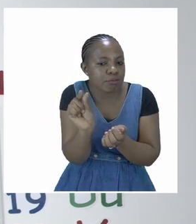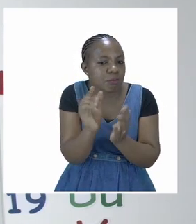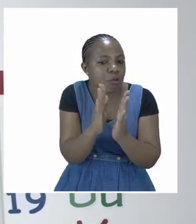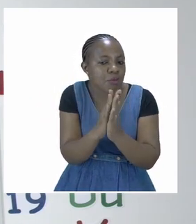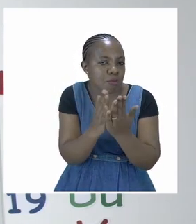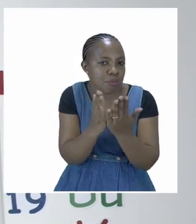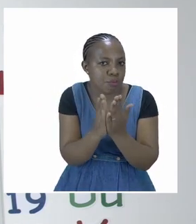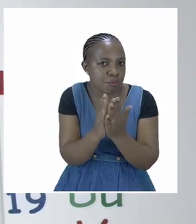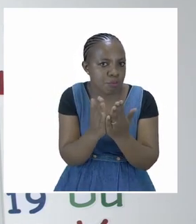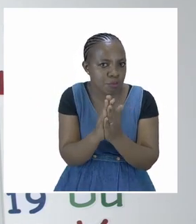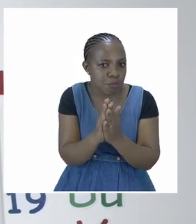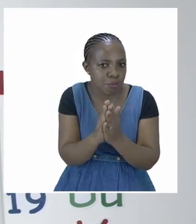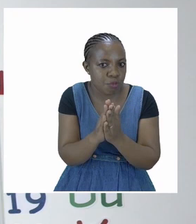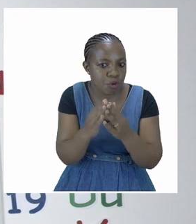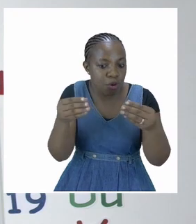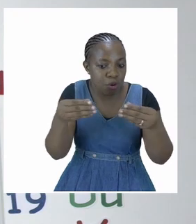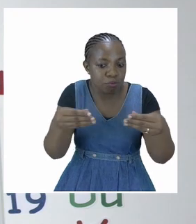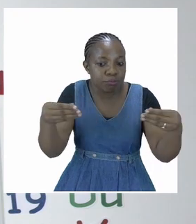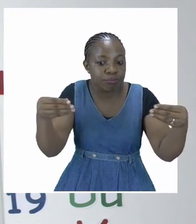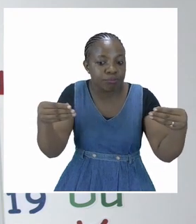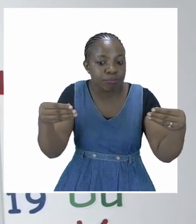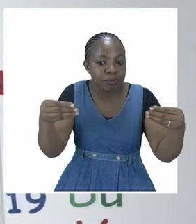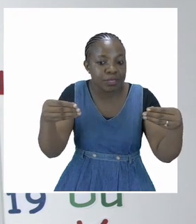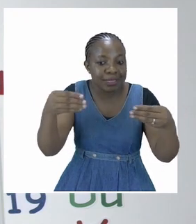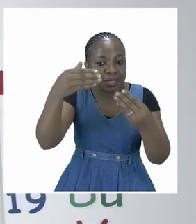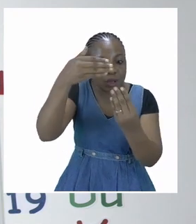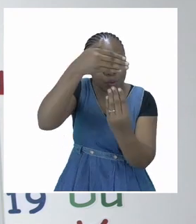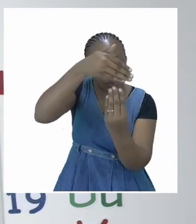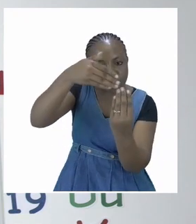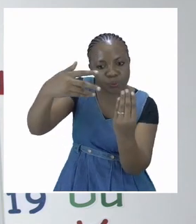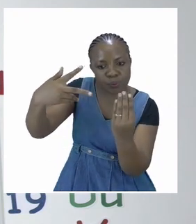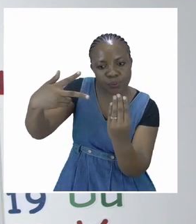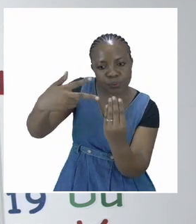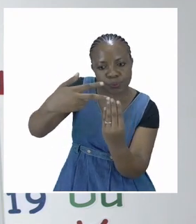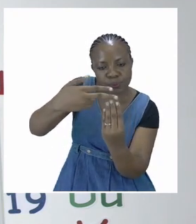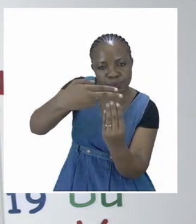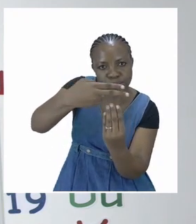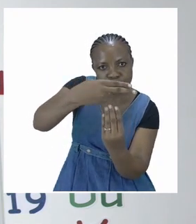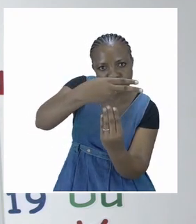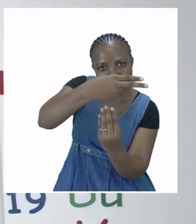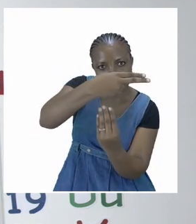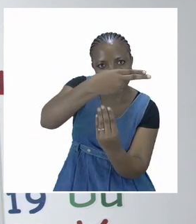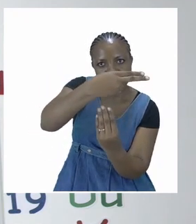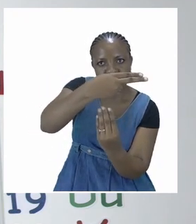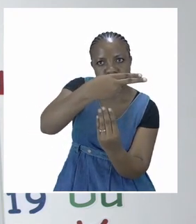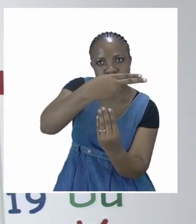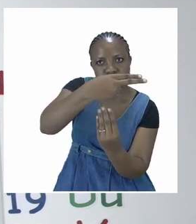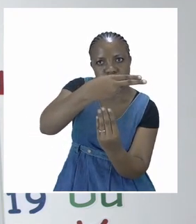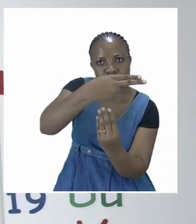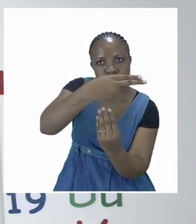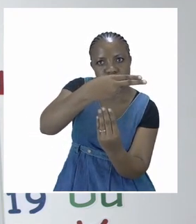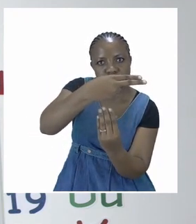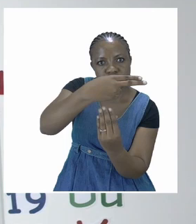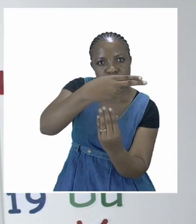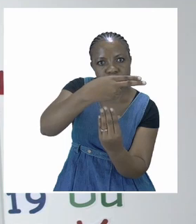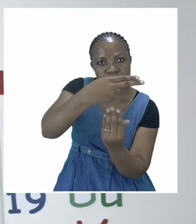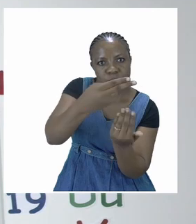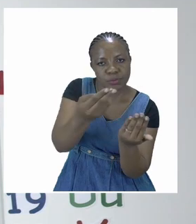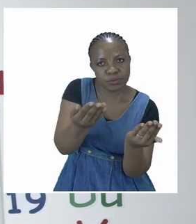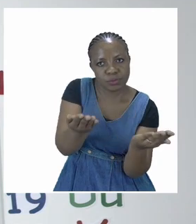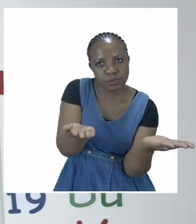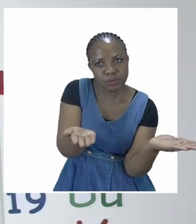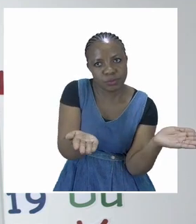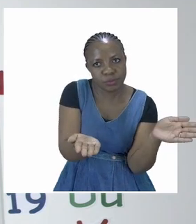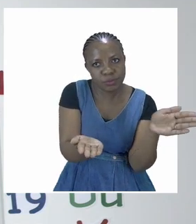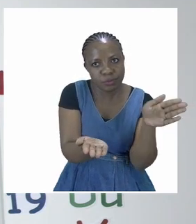booklet. Please cut the top of the lesson booklet with a pair of scissors and fold